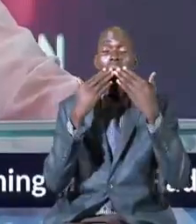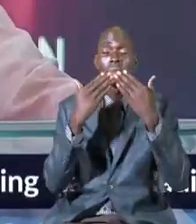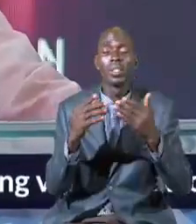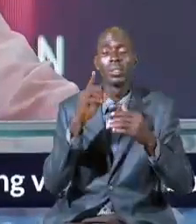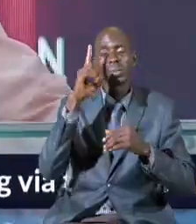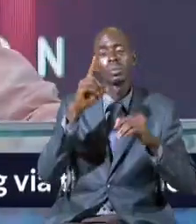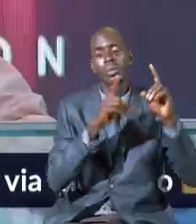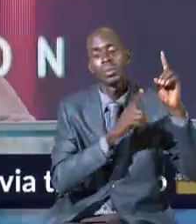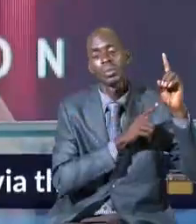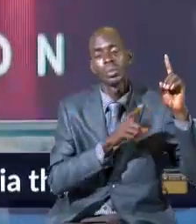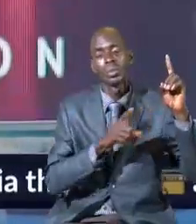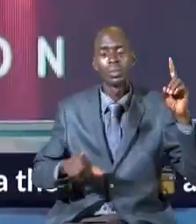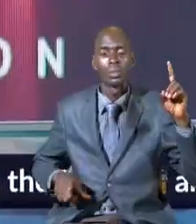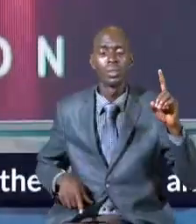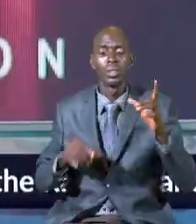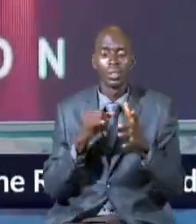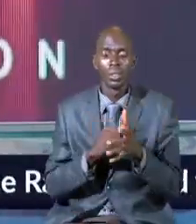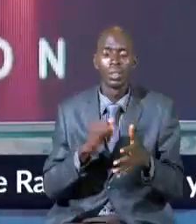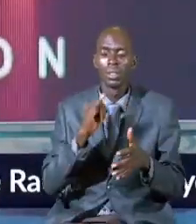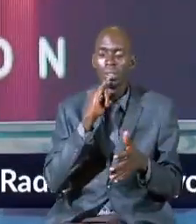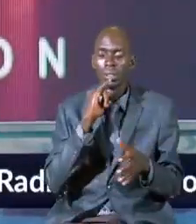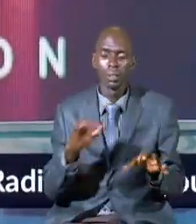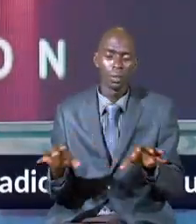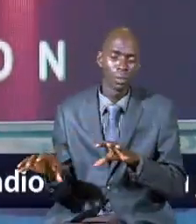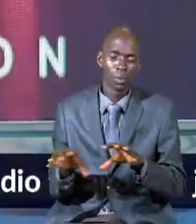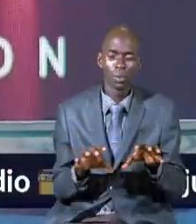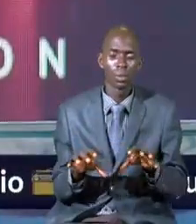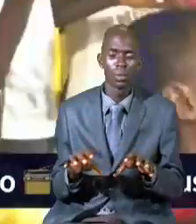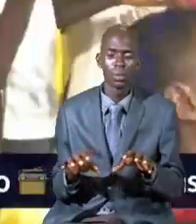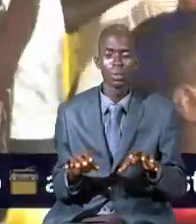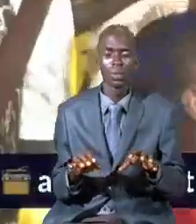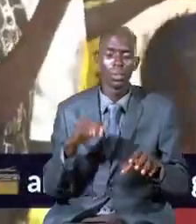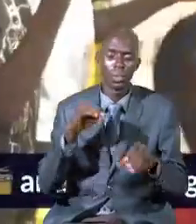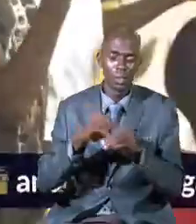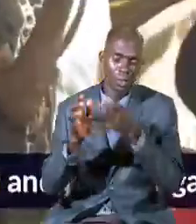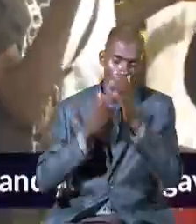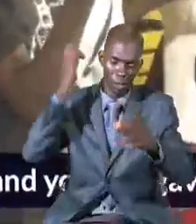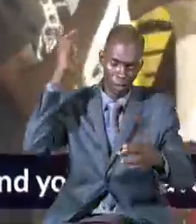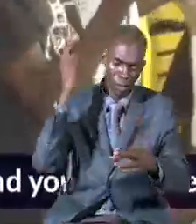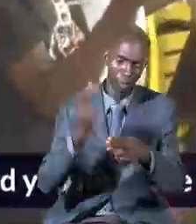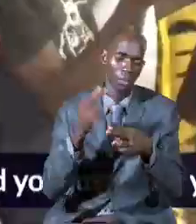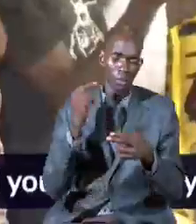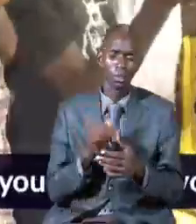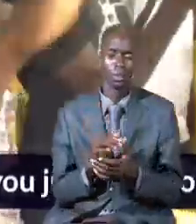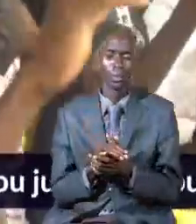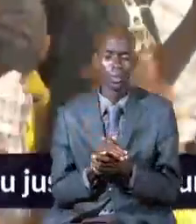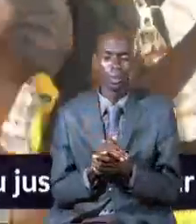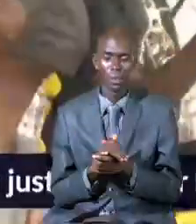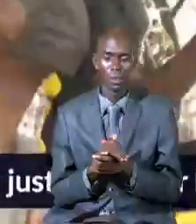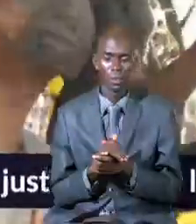Lord. It is done in Jesus' name.